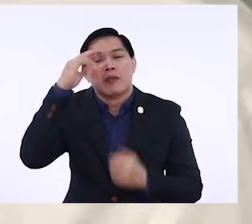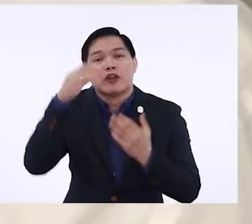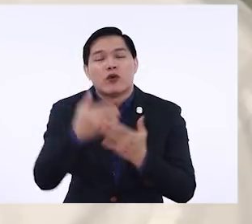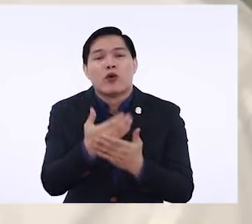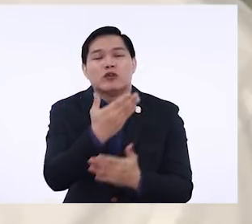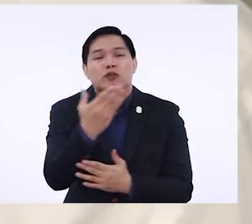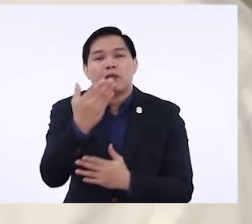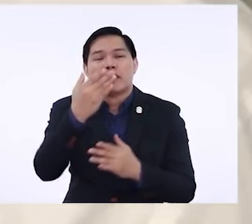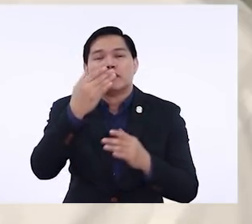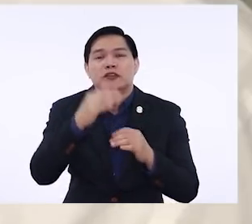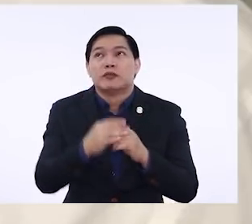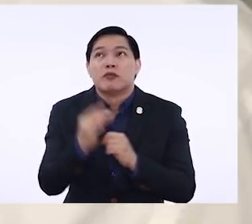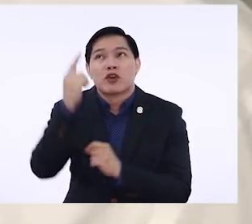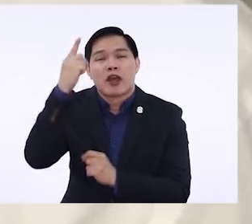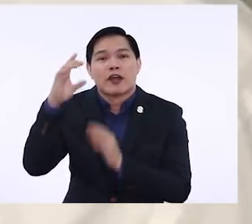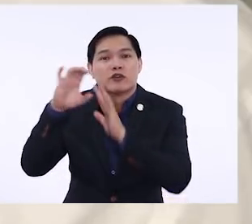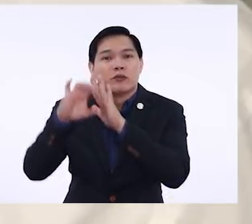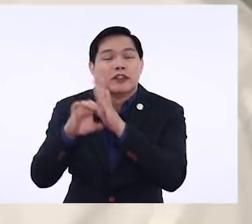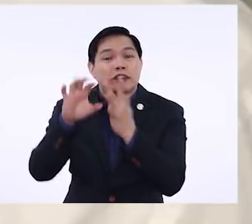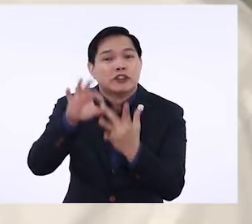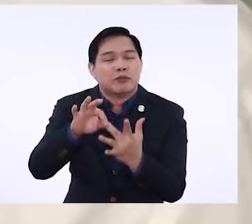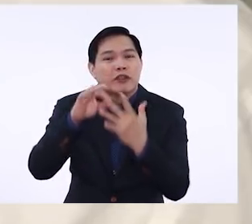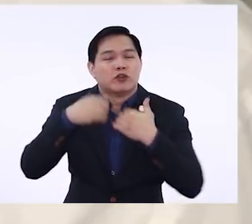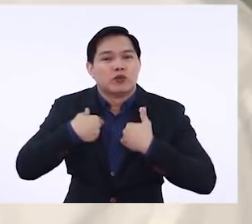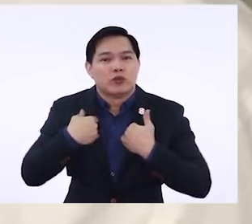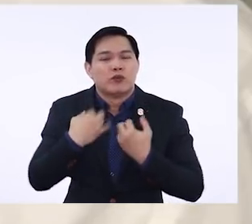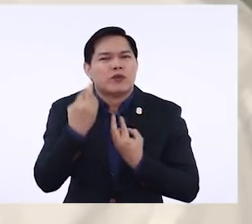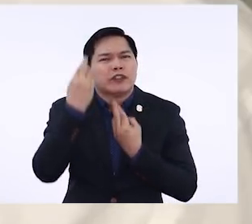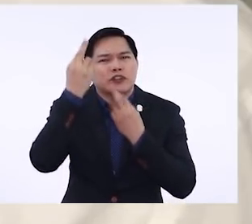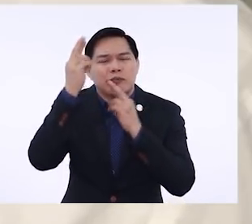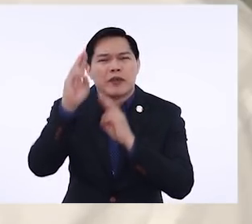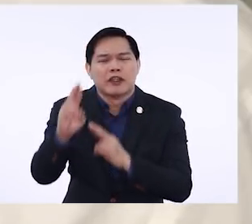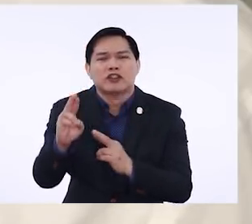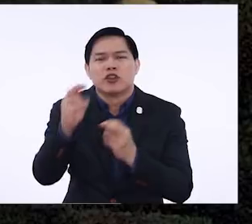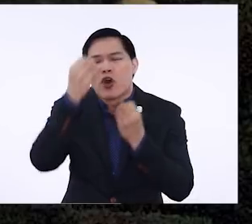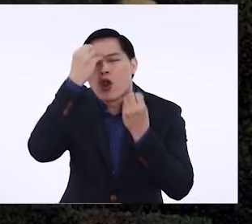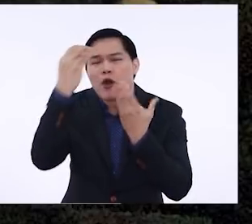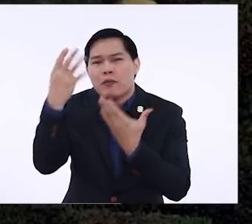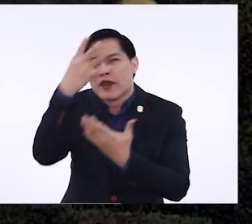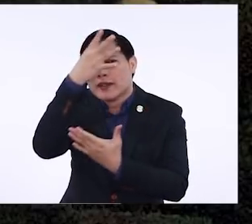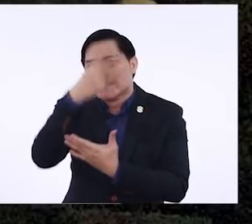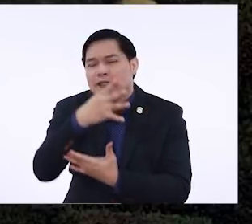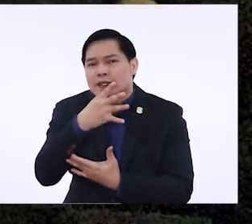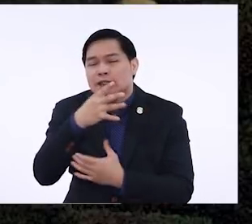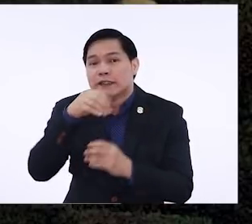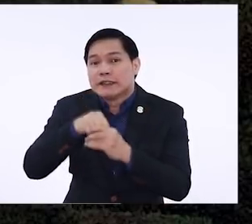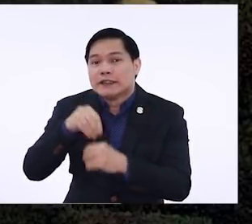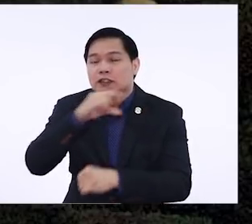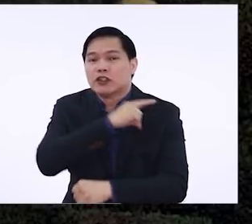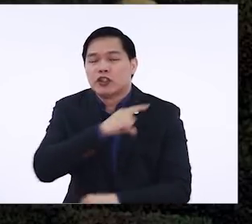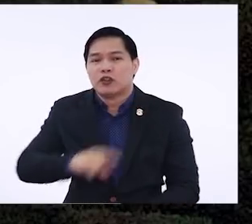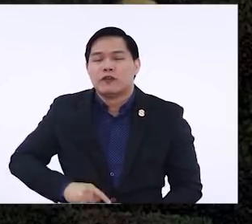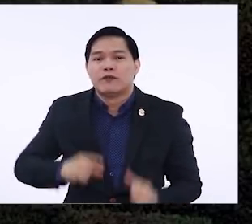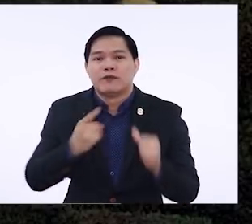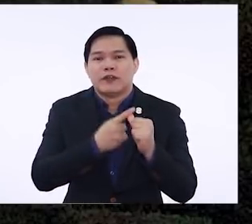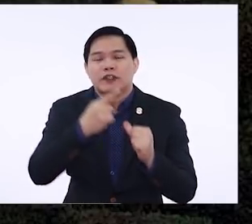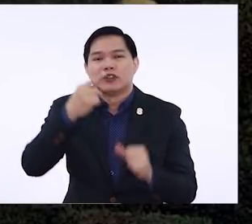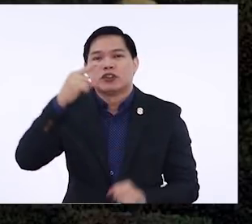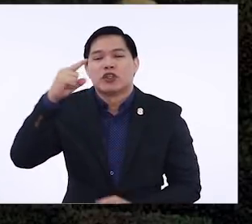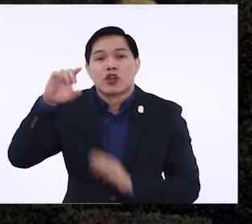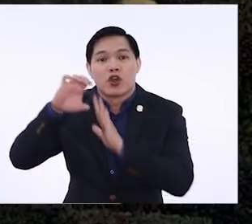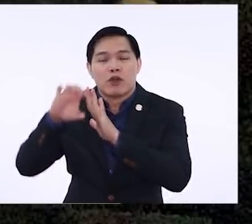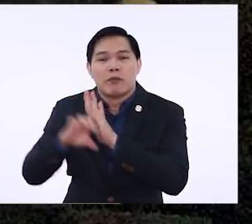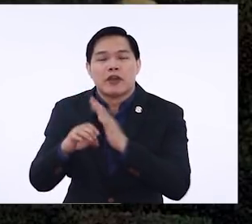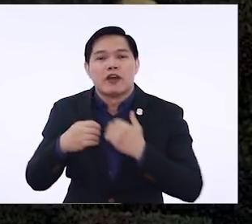about the commandment of God, especially for the youth, to respect and to obey their parents in the Lord, because this is the first commandment with a promise